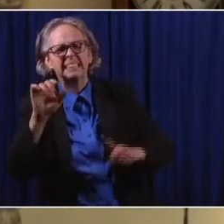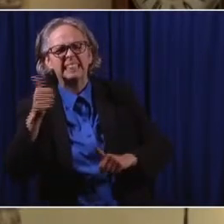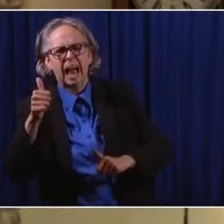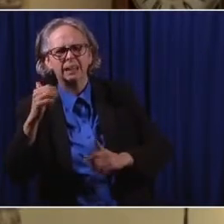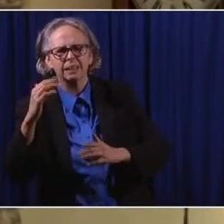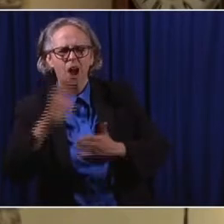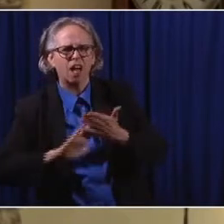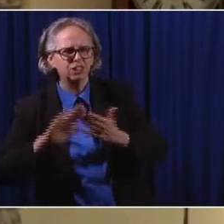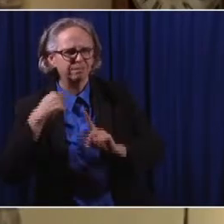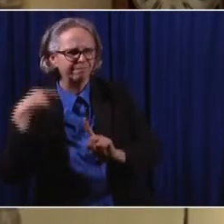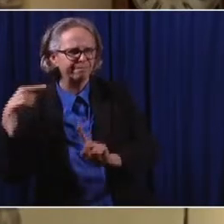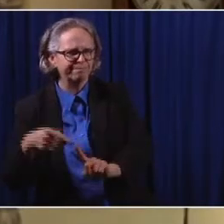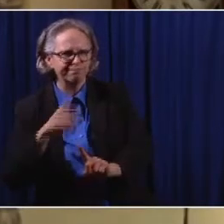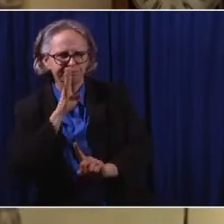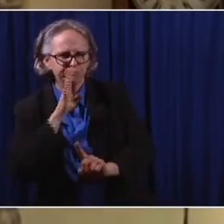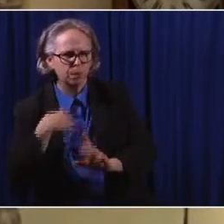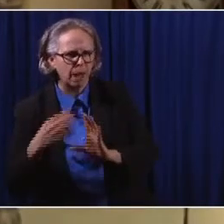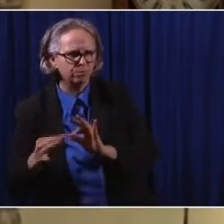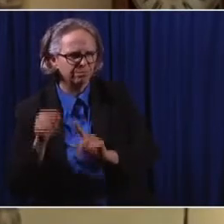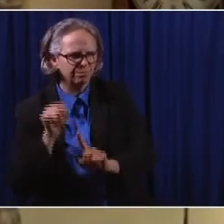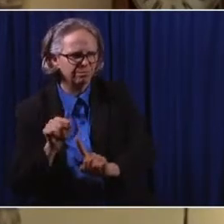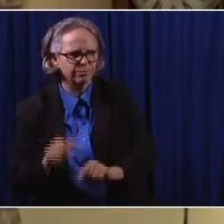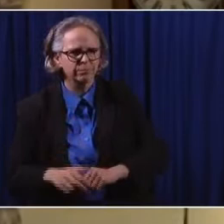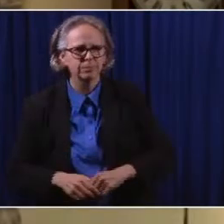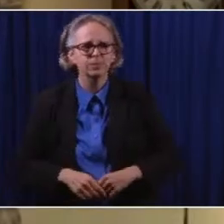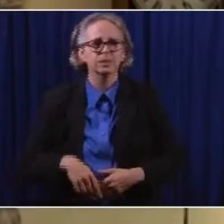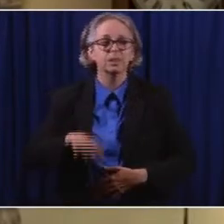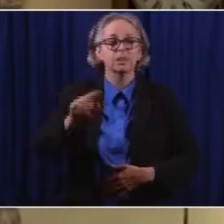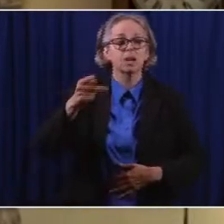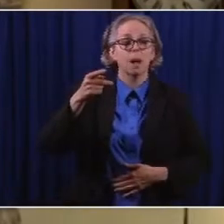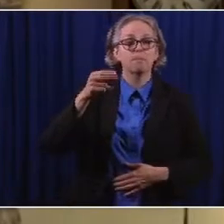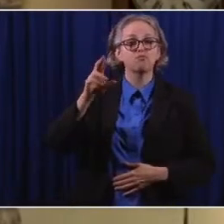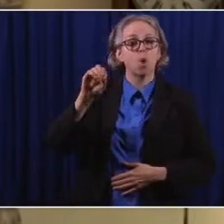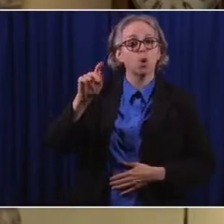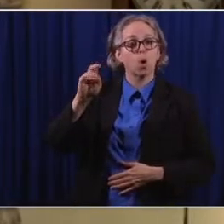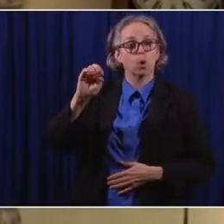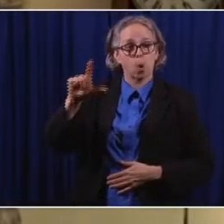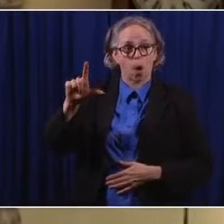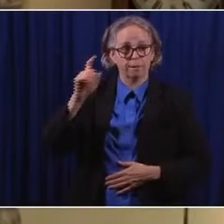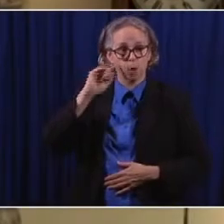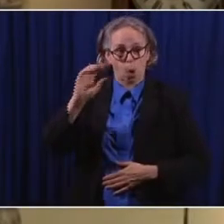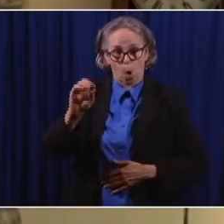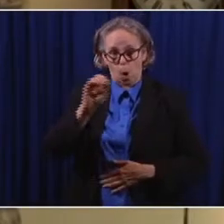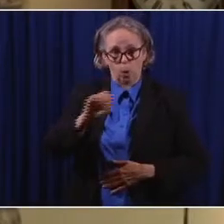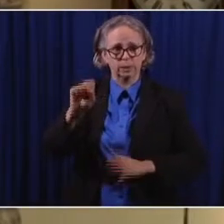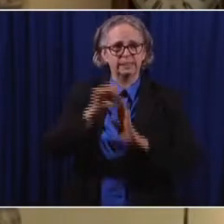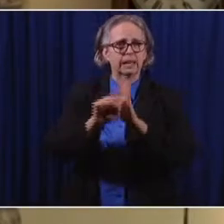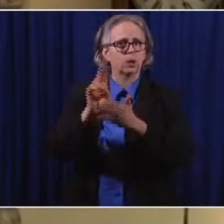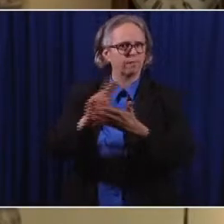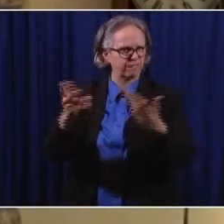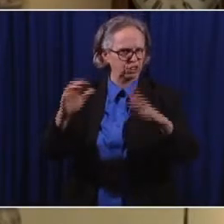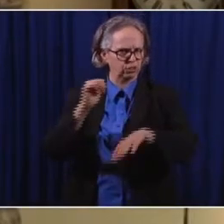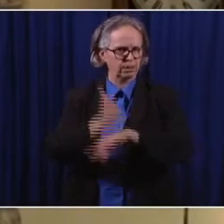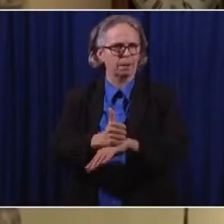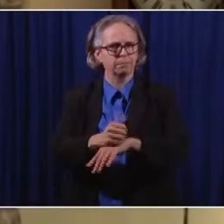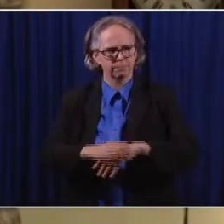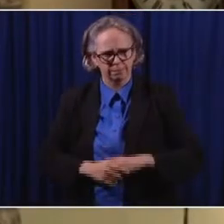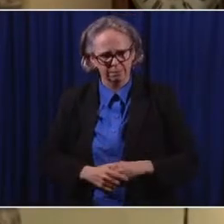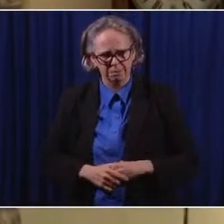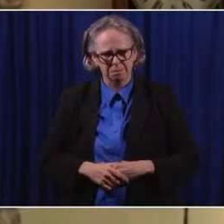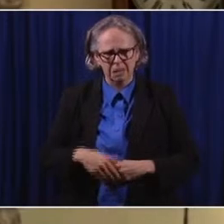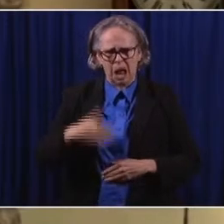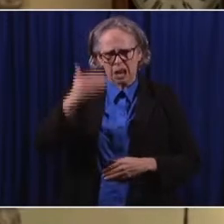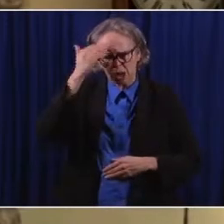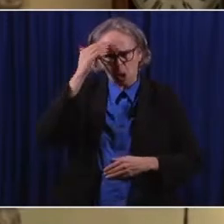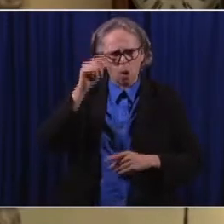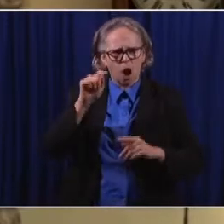Yeah. Look, I think the protocols are in place at Ohio State. I can only talk about Ohio State, but I'm convinced the